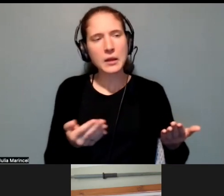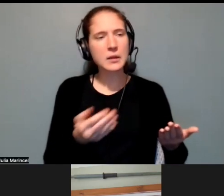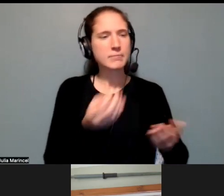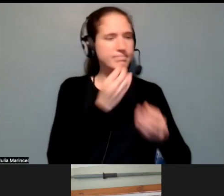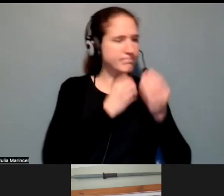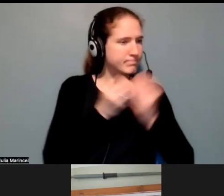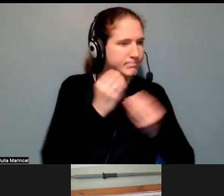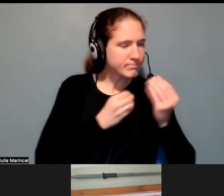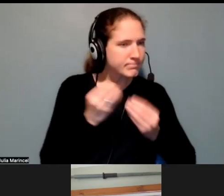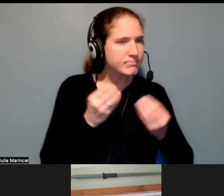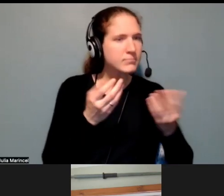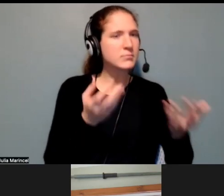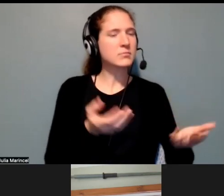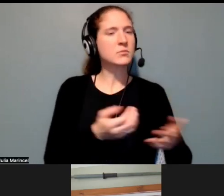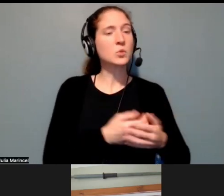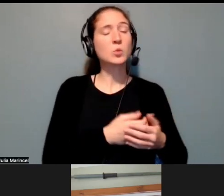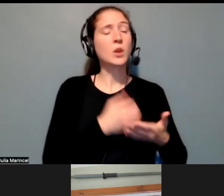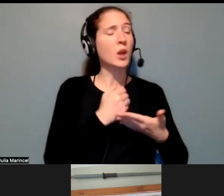clean.